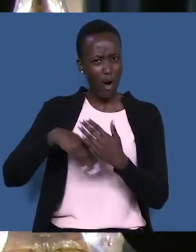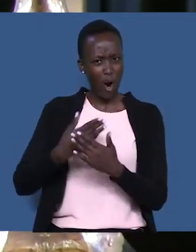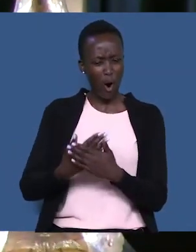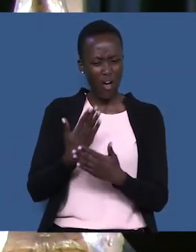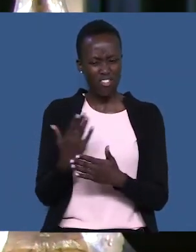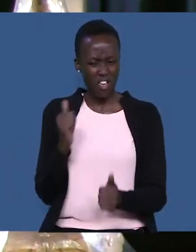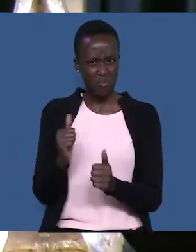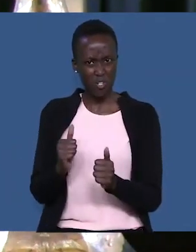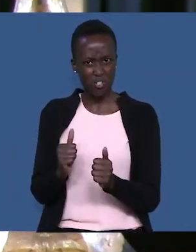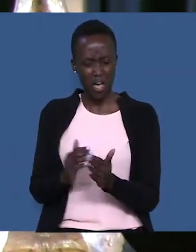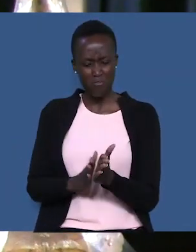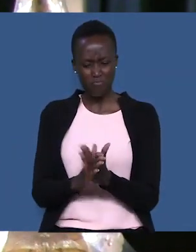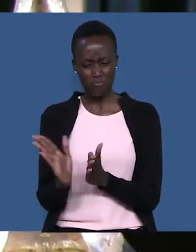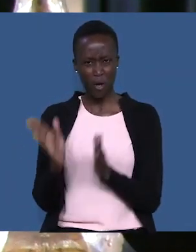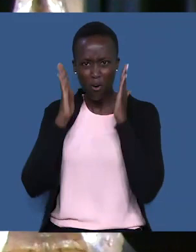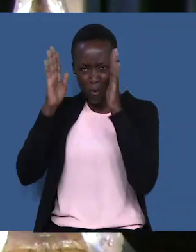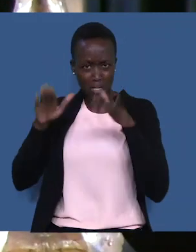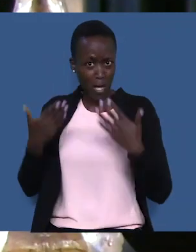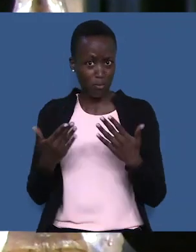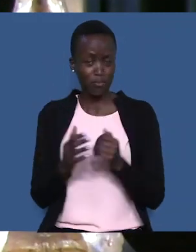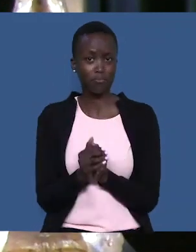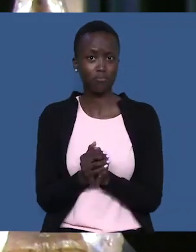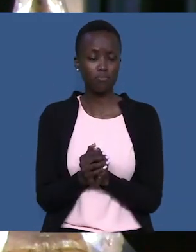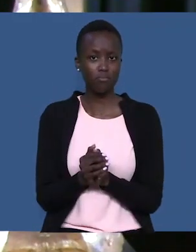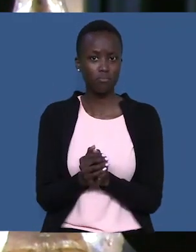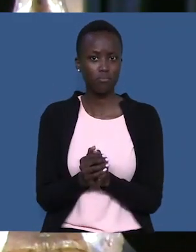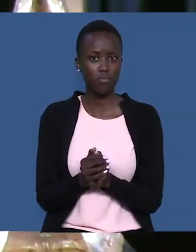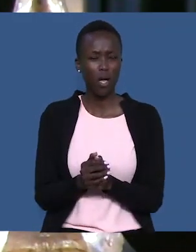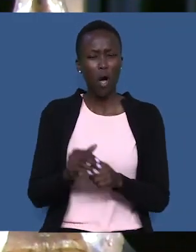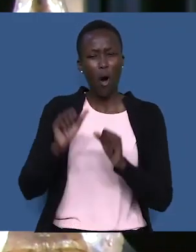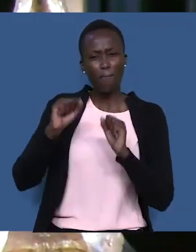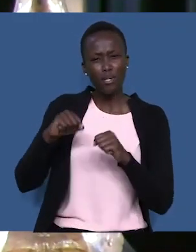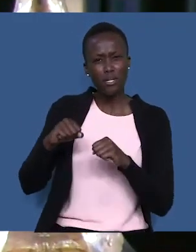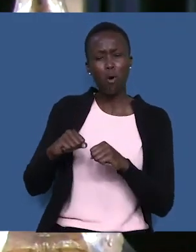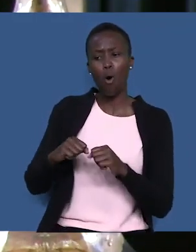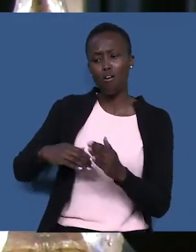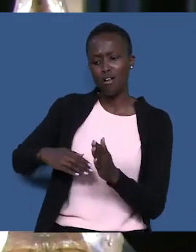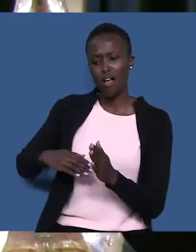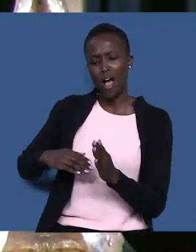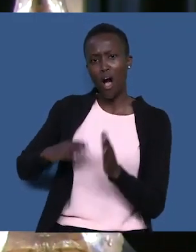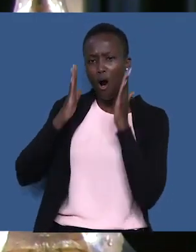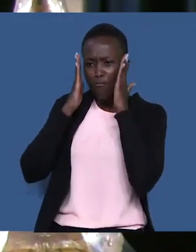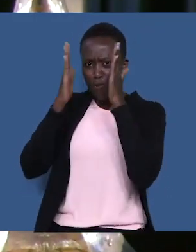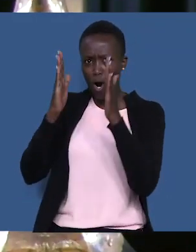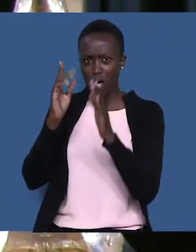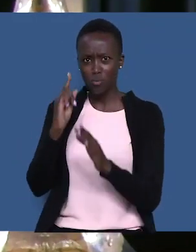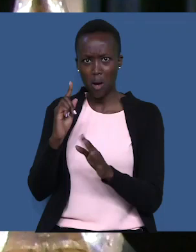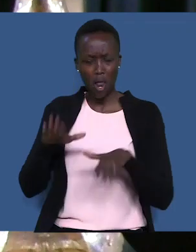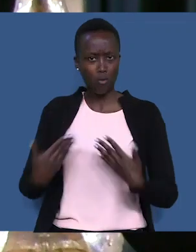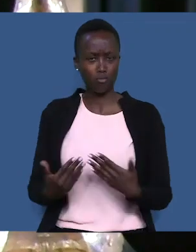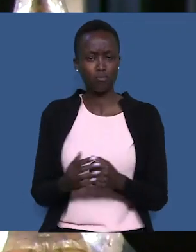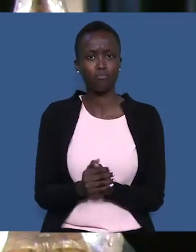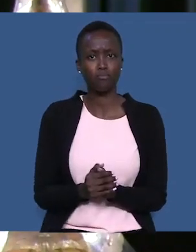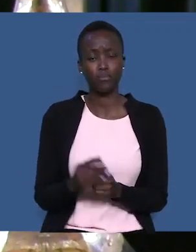And that is what I want to talk about today. How can you be able to overcome distractions? Number